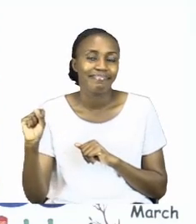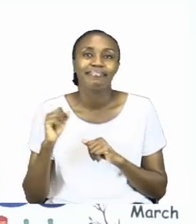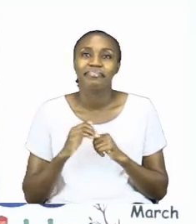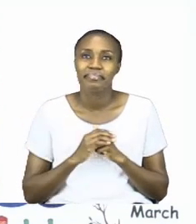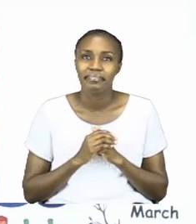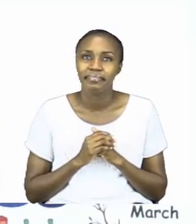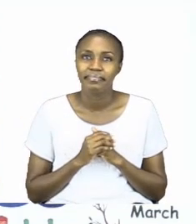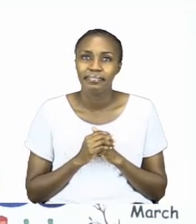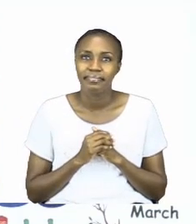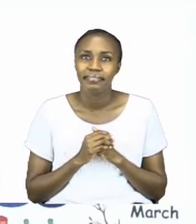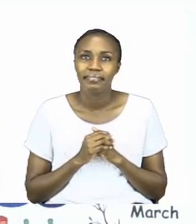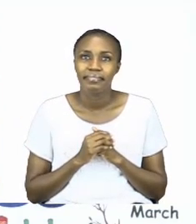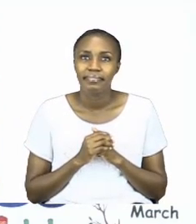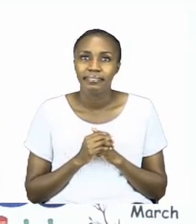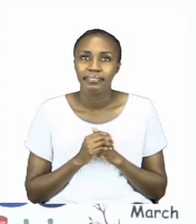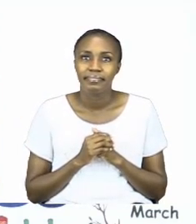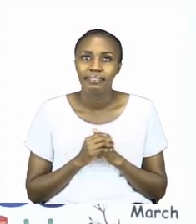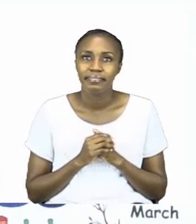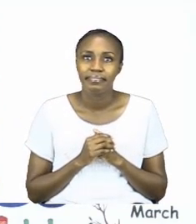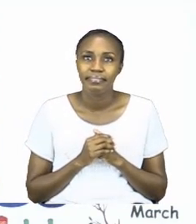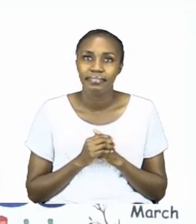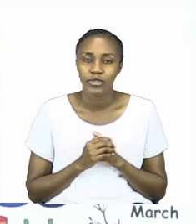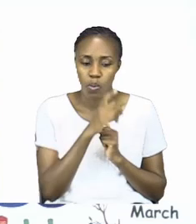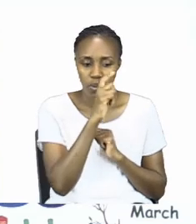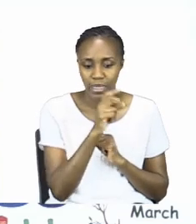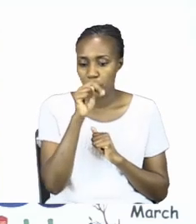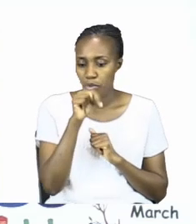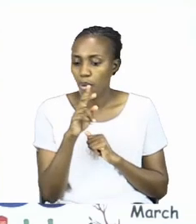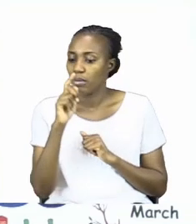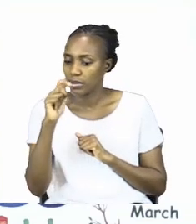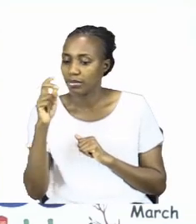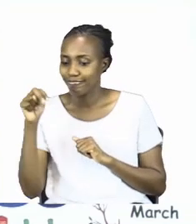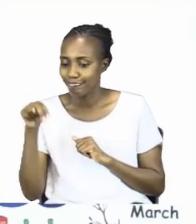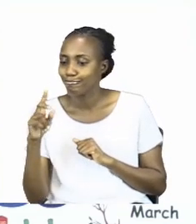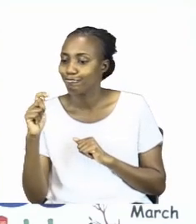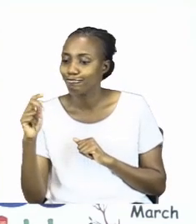Units, I will put a A. There we go.